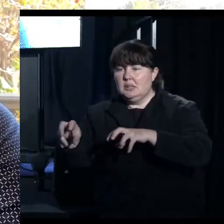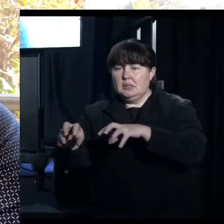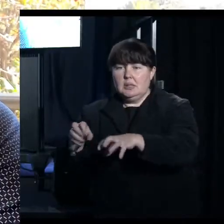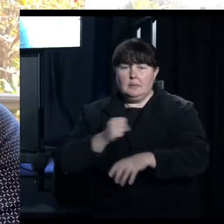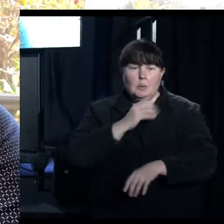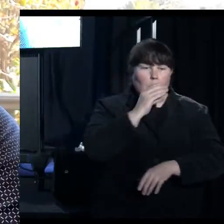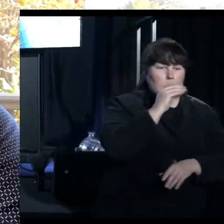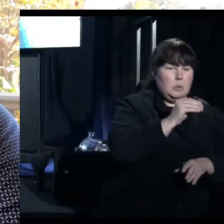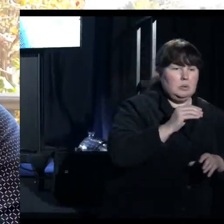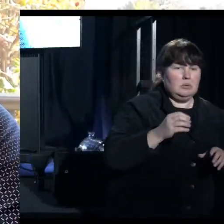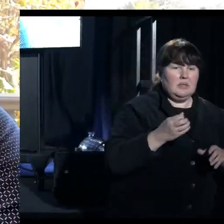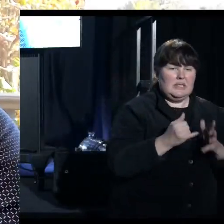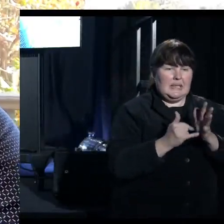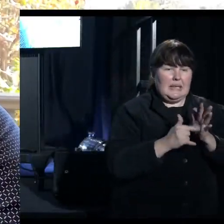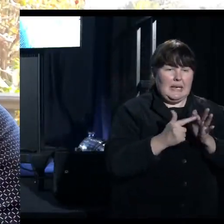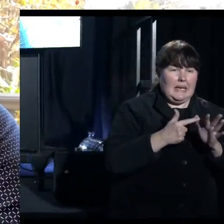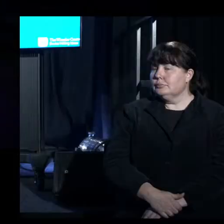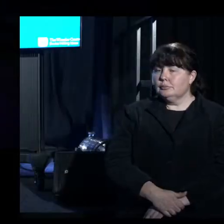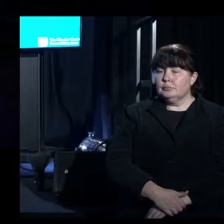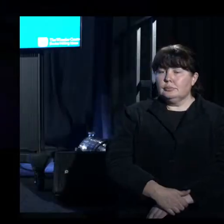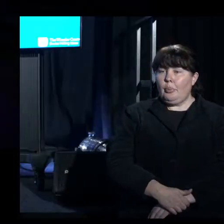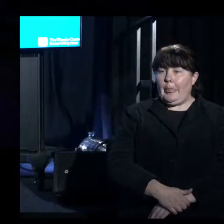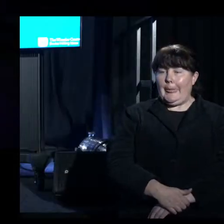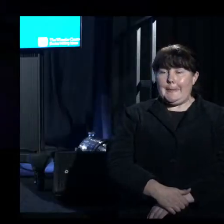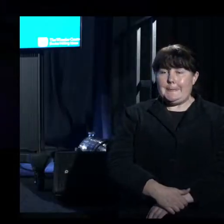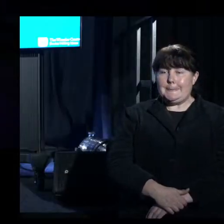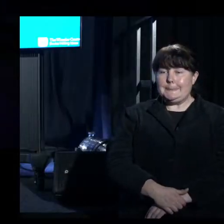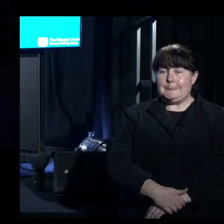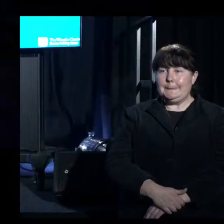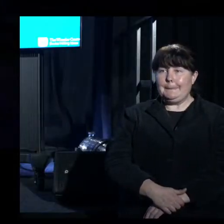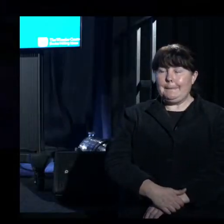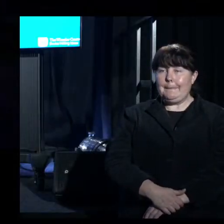a dry mouth of dawns.